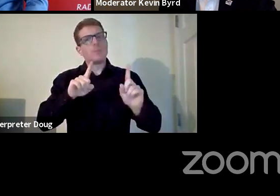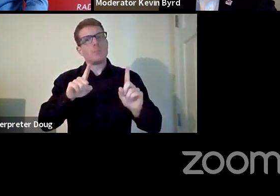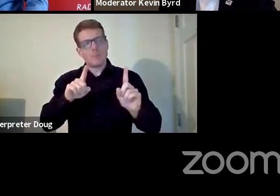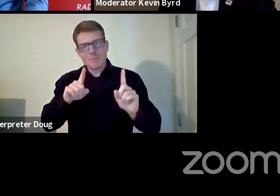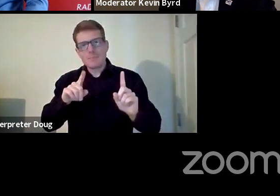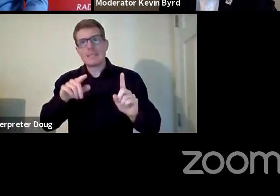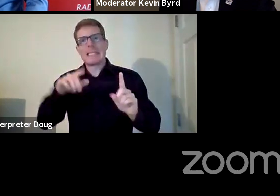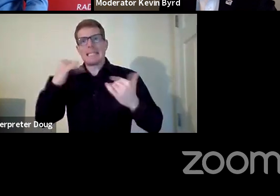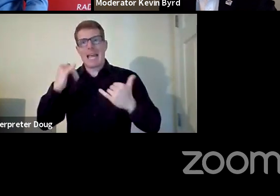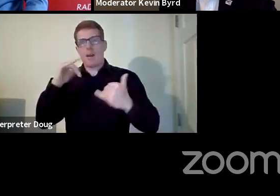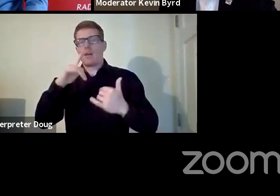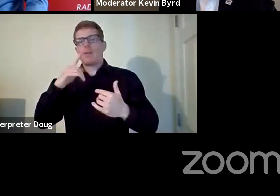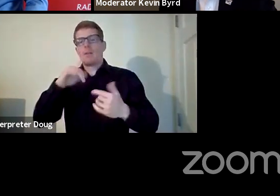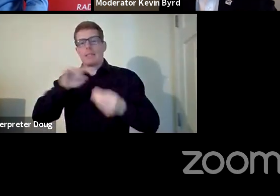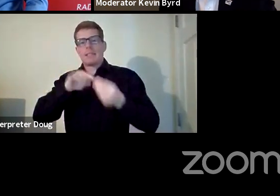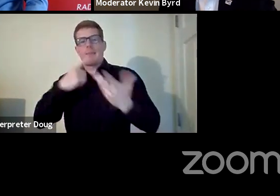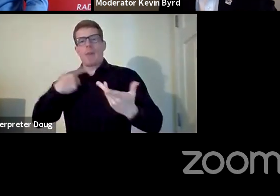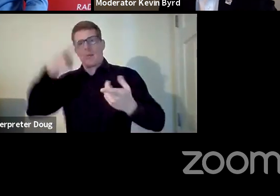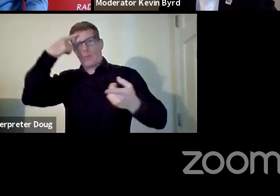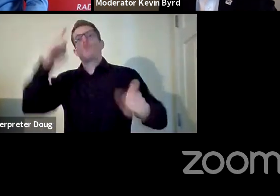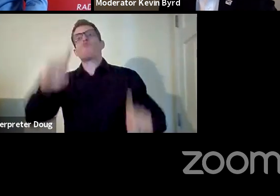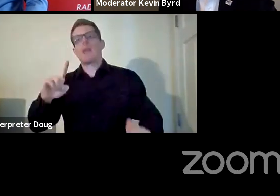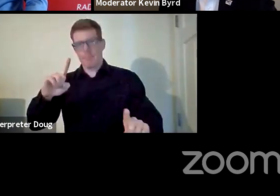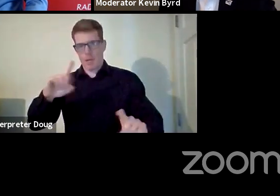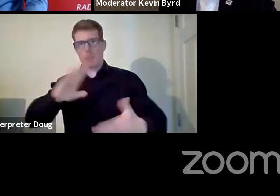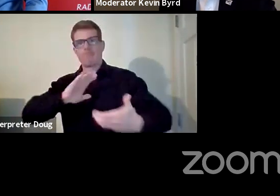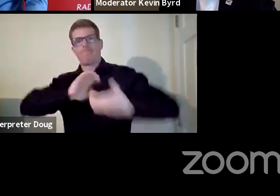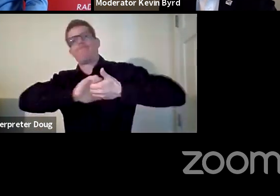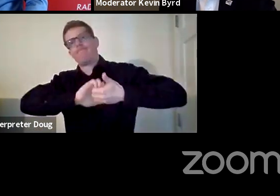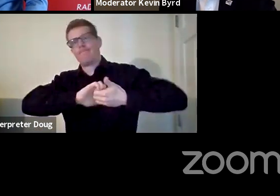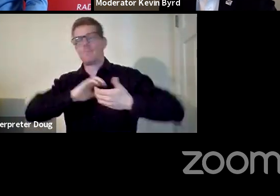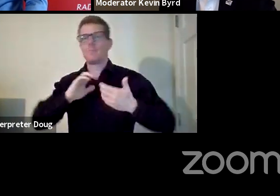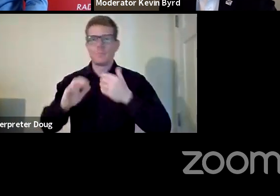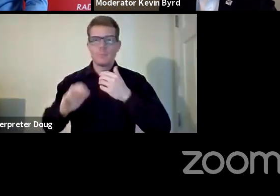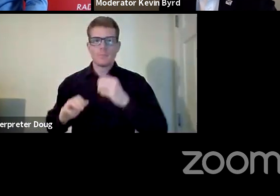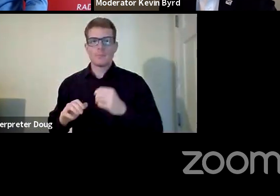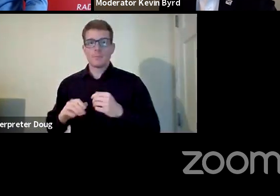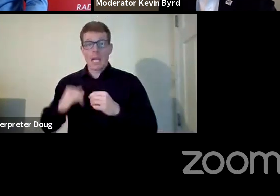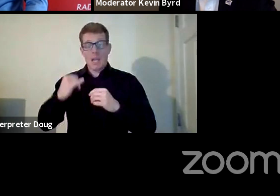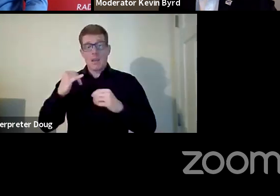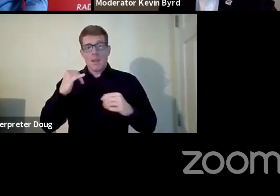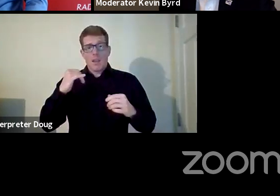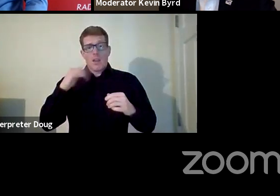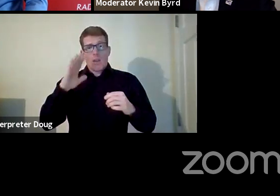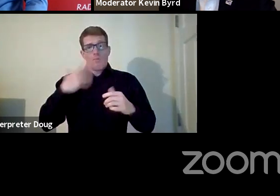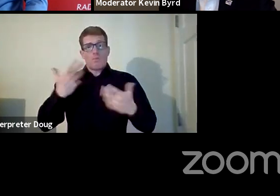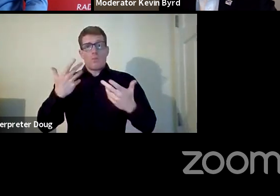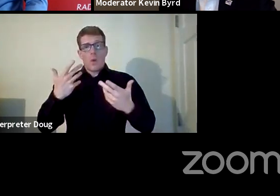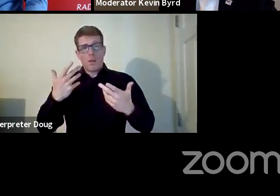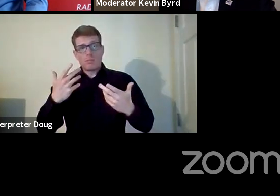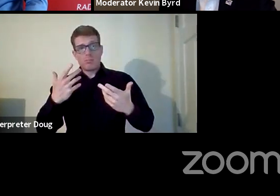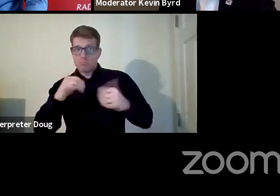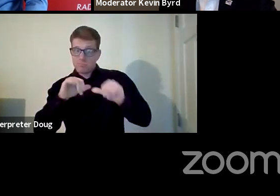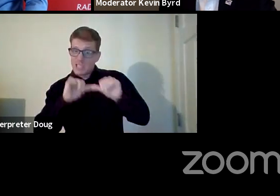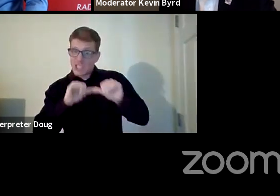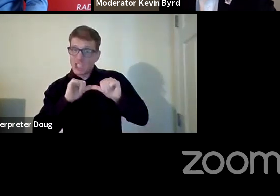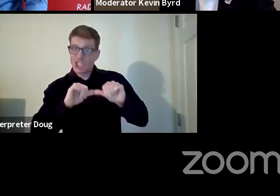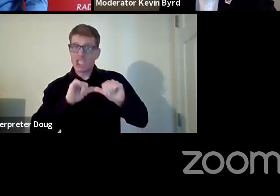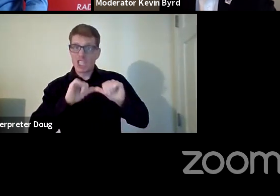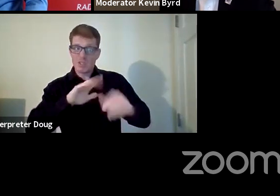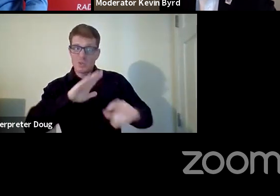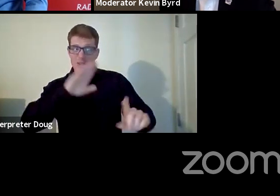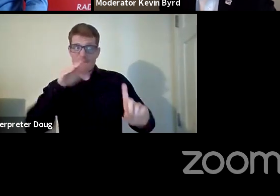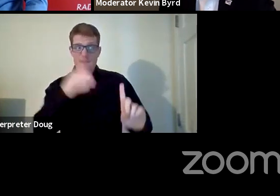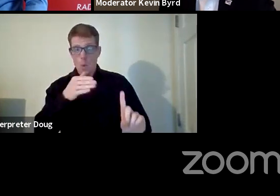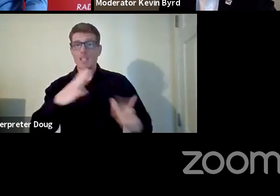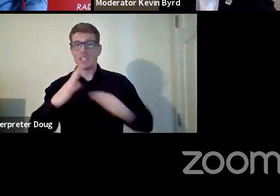the fall, or are we going to let it go? And we're not going to let it go. We won't let that happen. But if it's going to